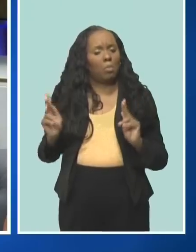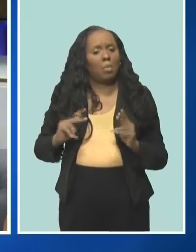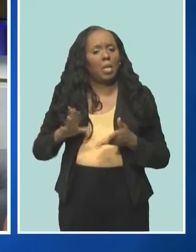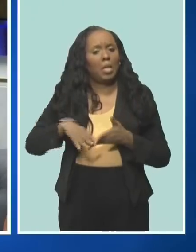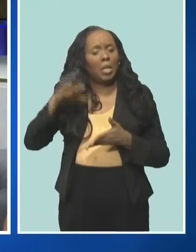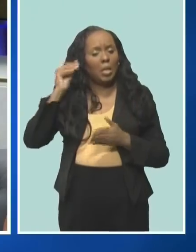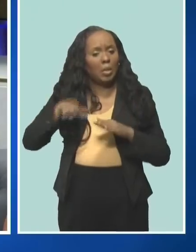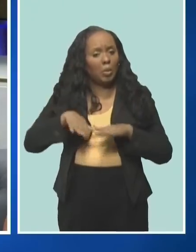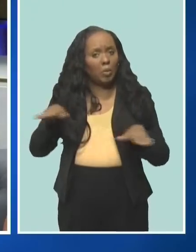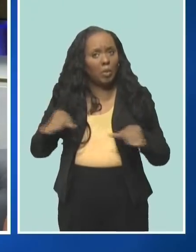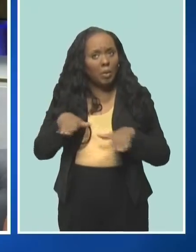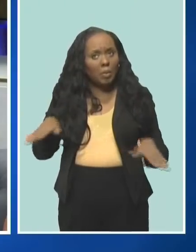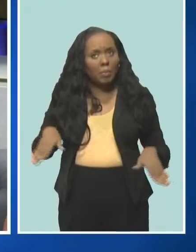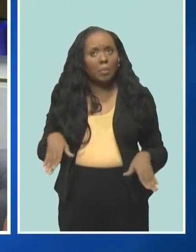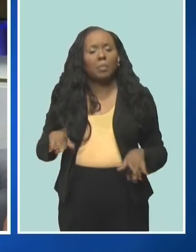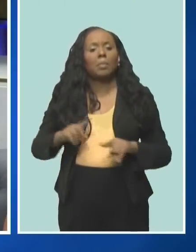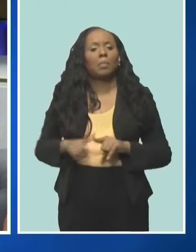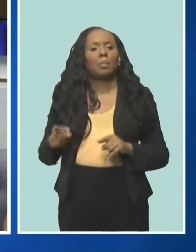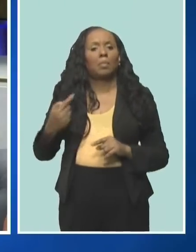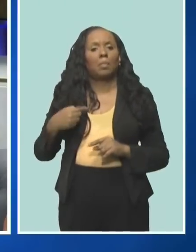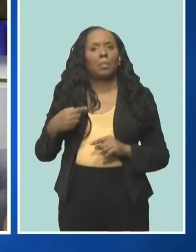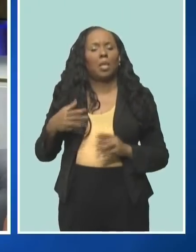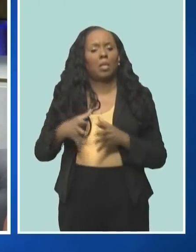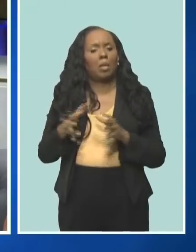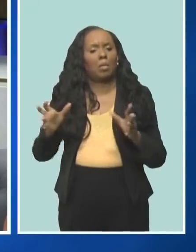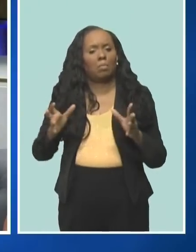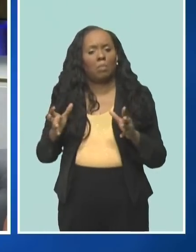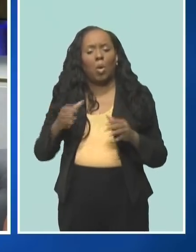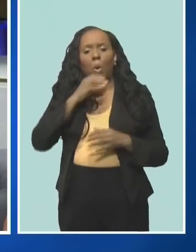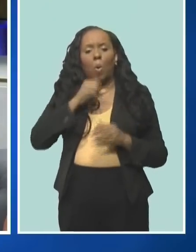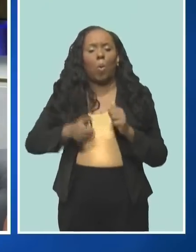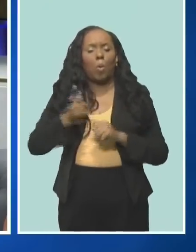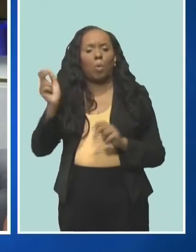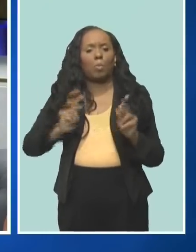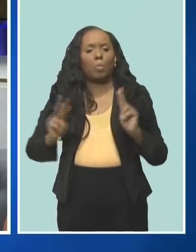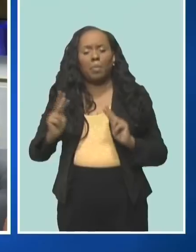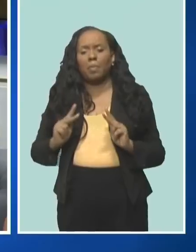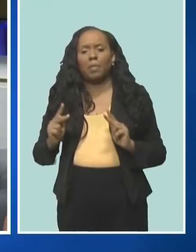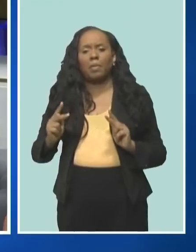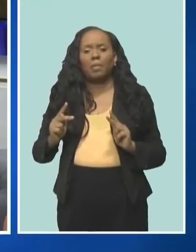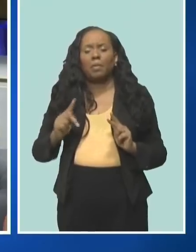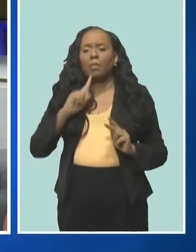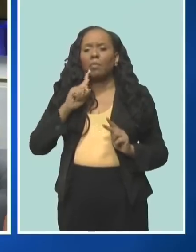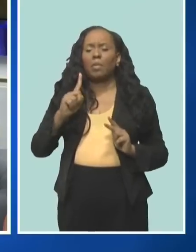are more concerned about weight loss, health,